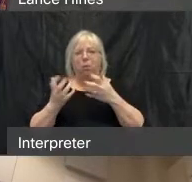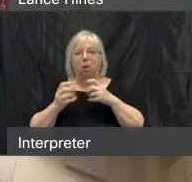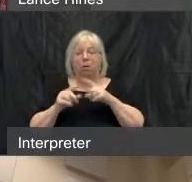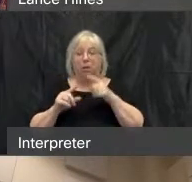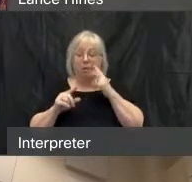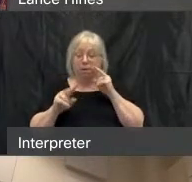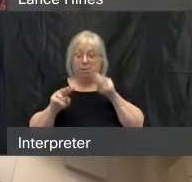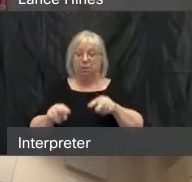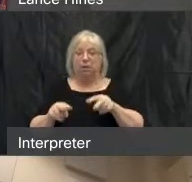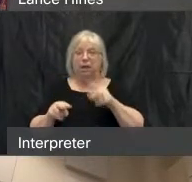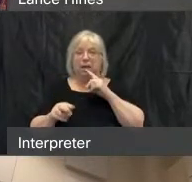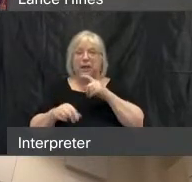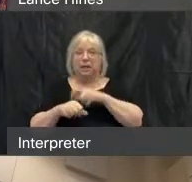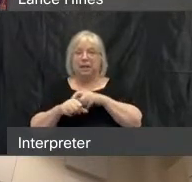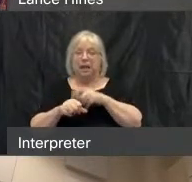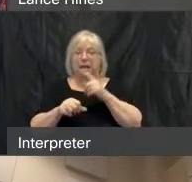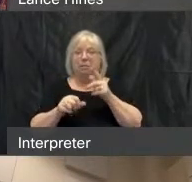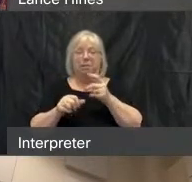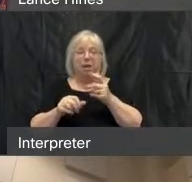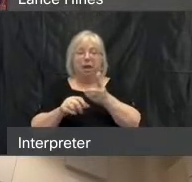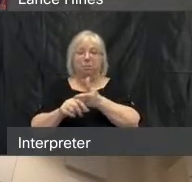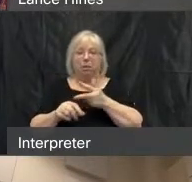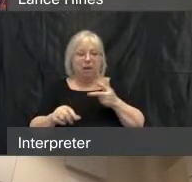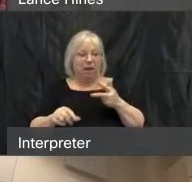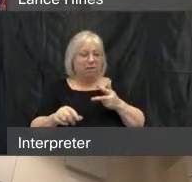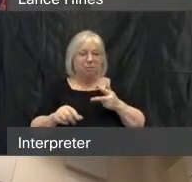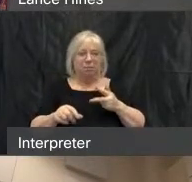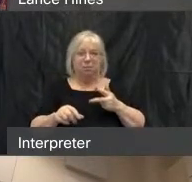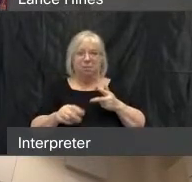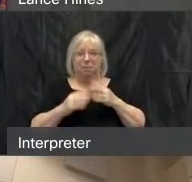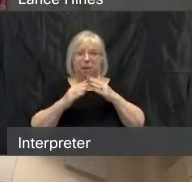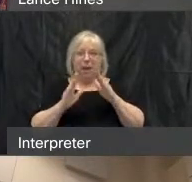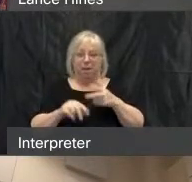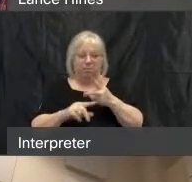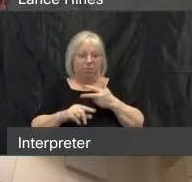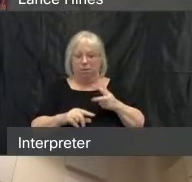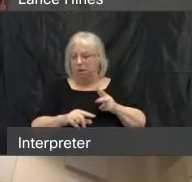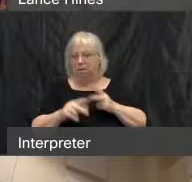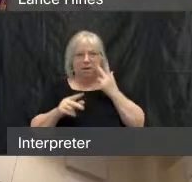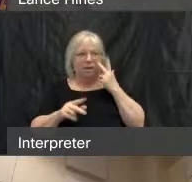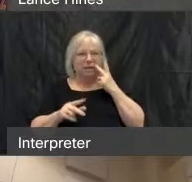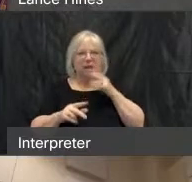litter every time I pull out of my driveway, that just don't interest me.